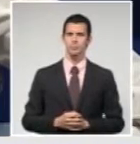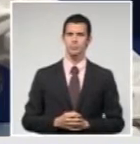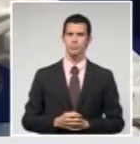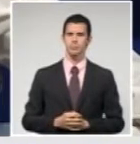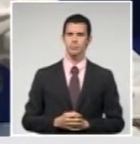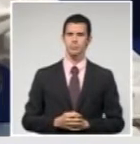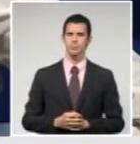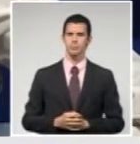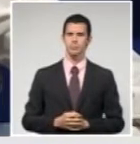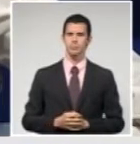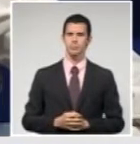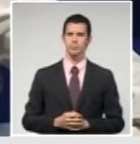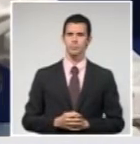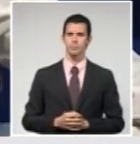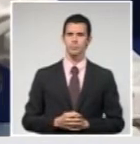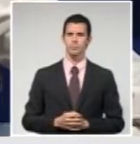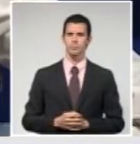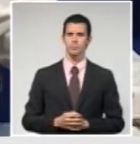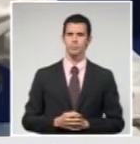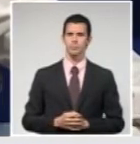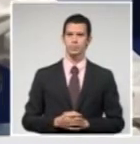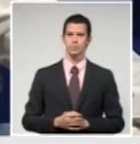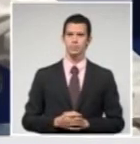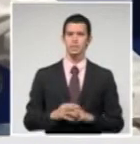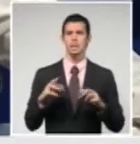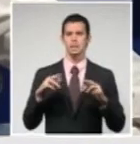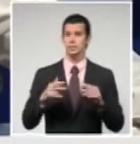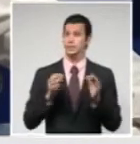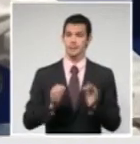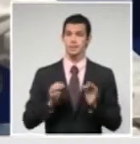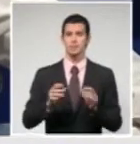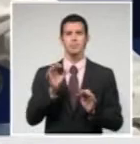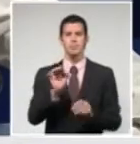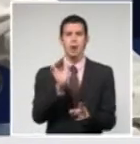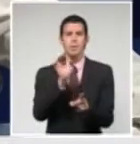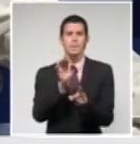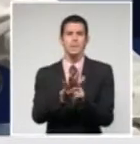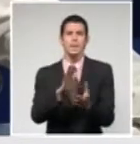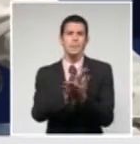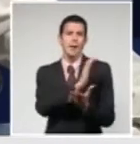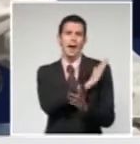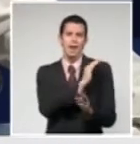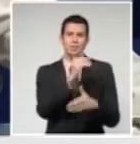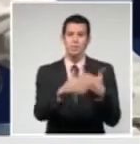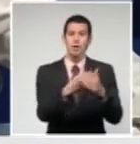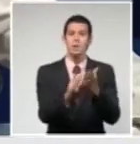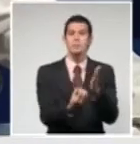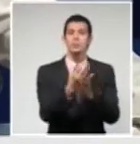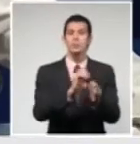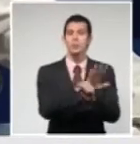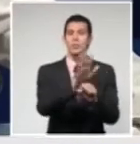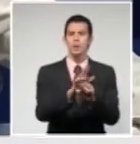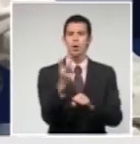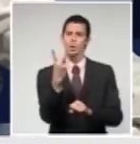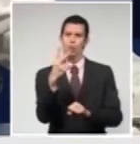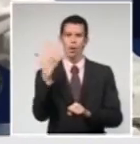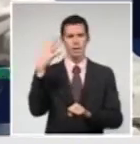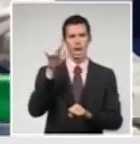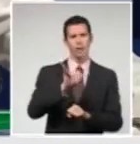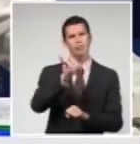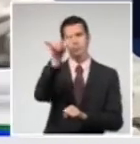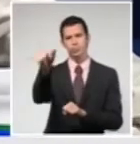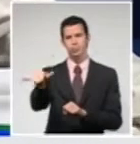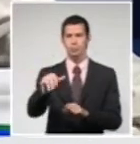people were discharged from hospital, a positive result when compared with the number of confirmed cases yesterday.